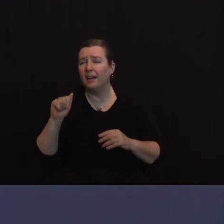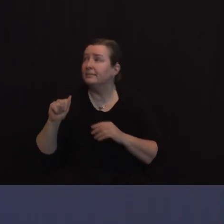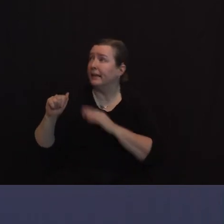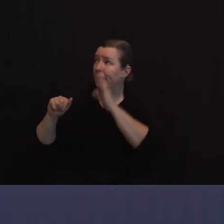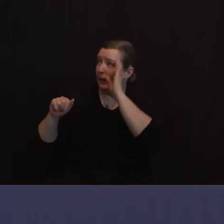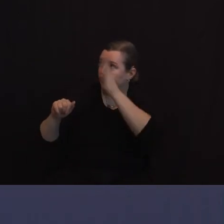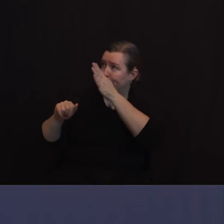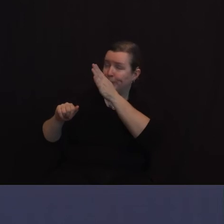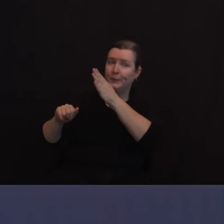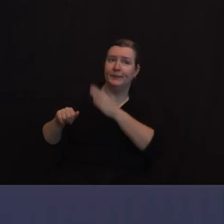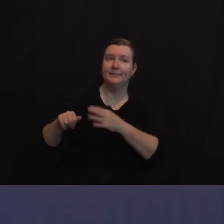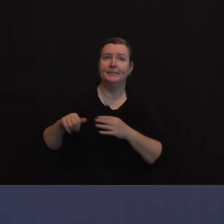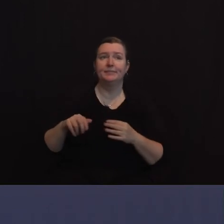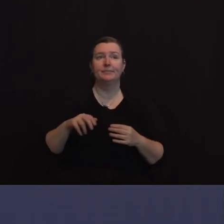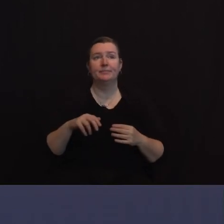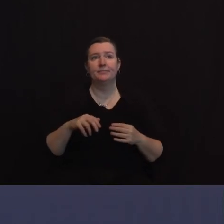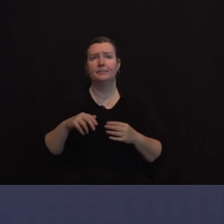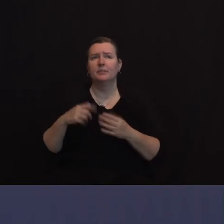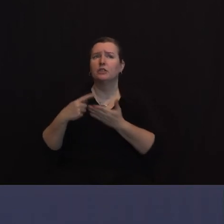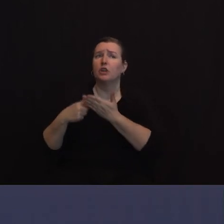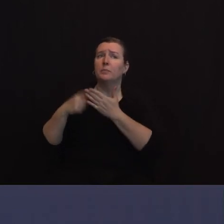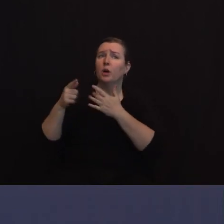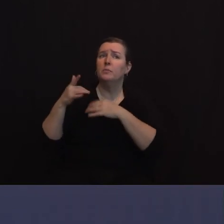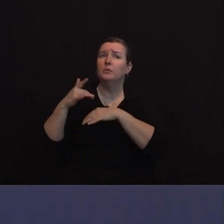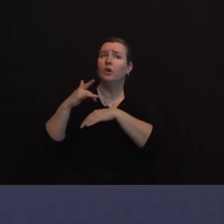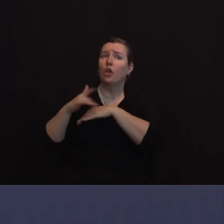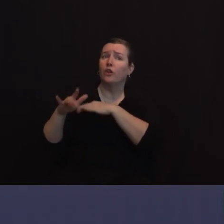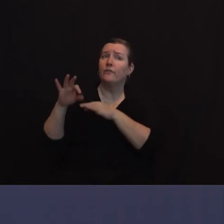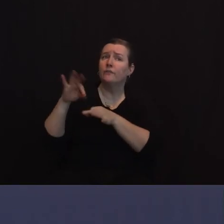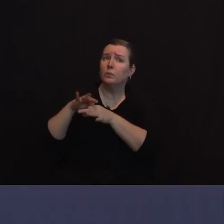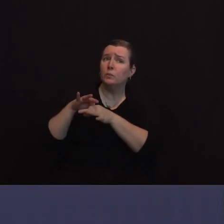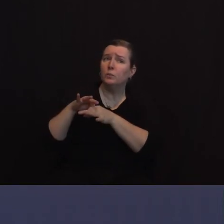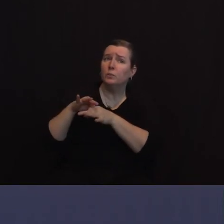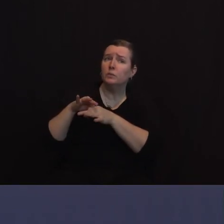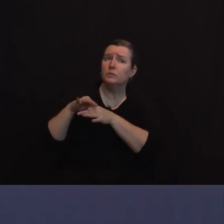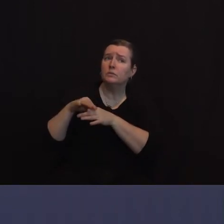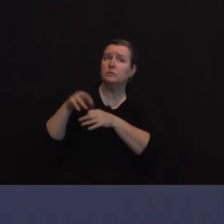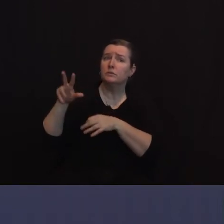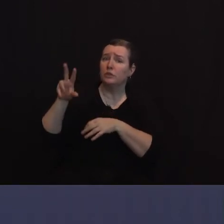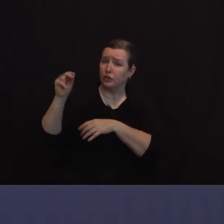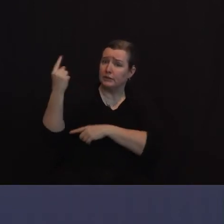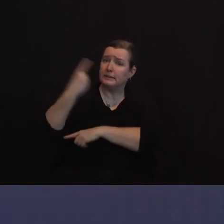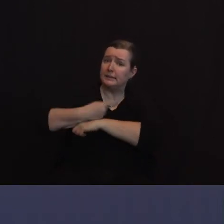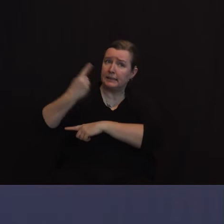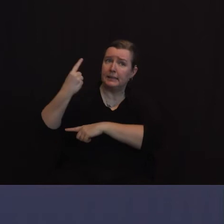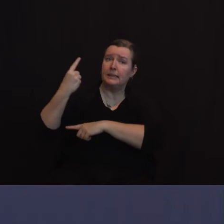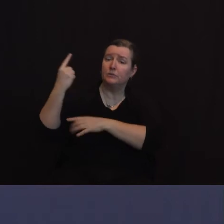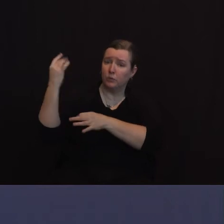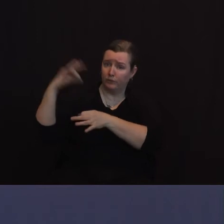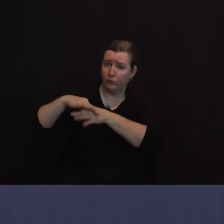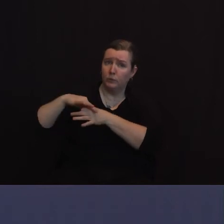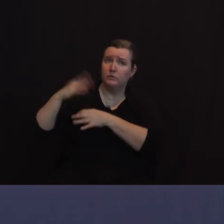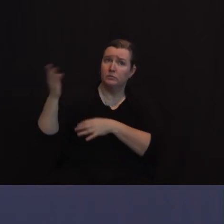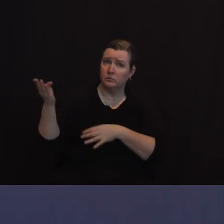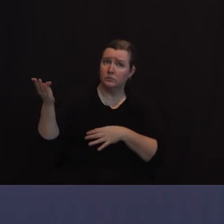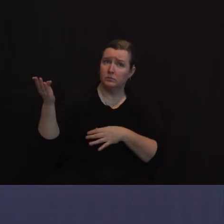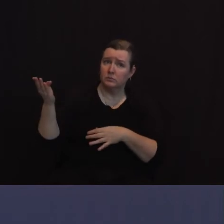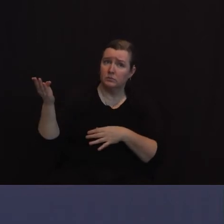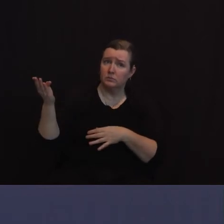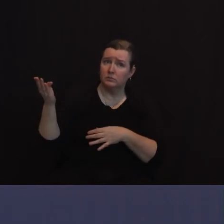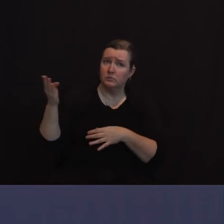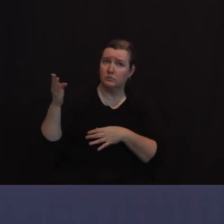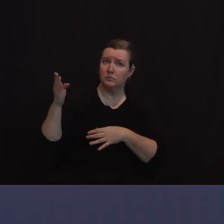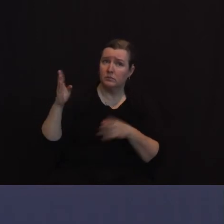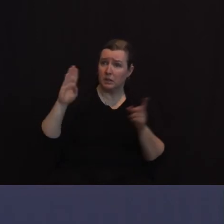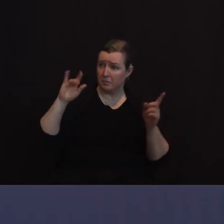30-day voting period. The bills moving their way through the legislature now provide for a 3-day period for some primaries and then